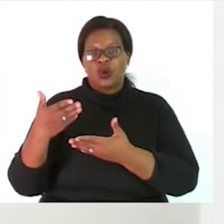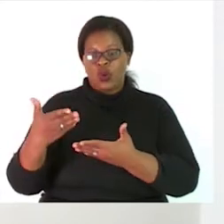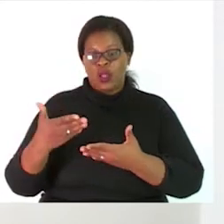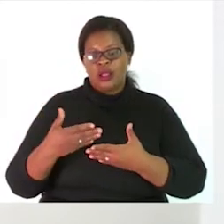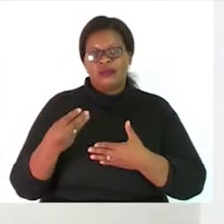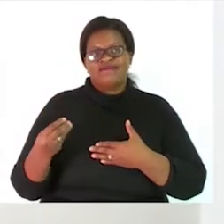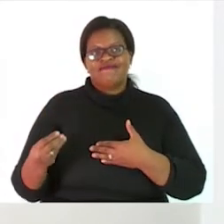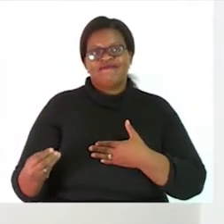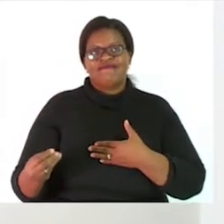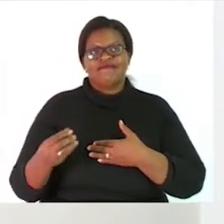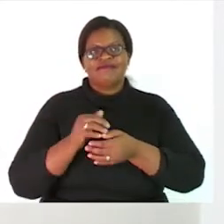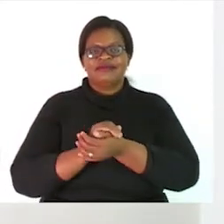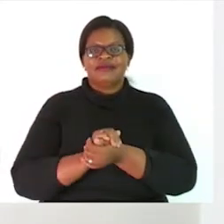Pomweni.